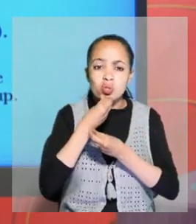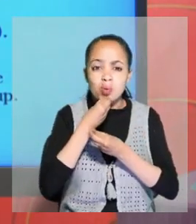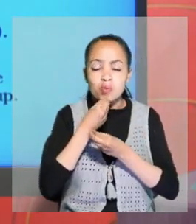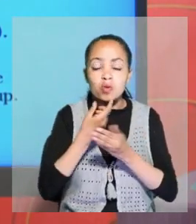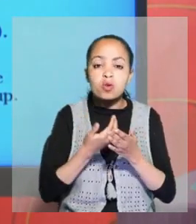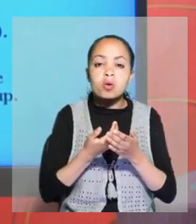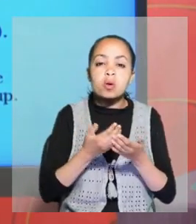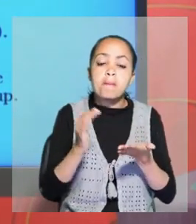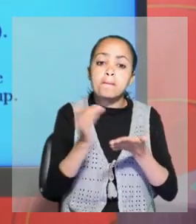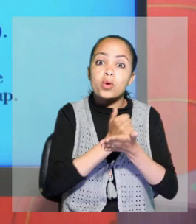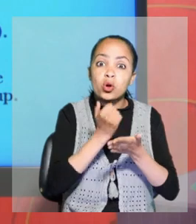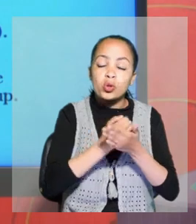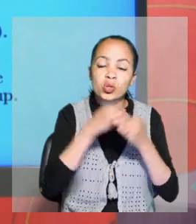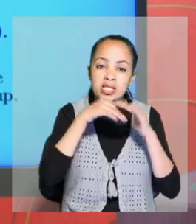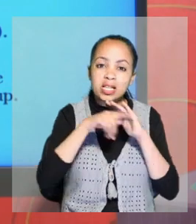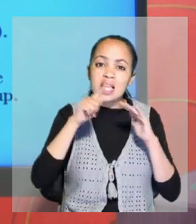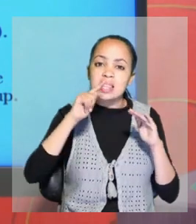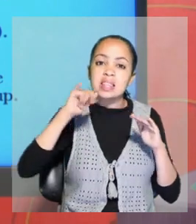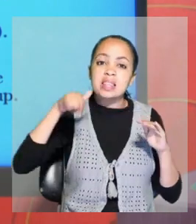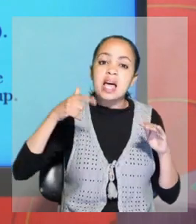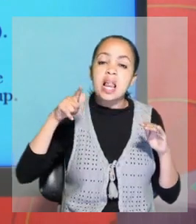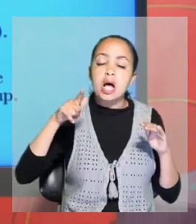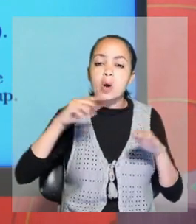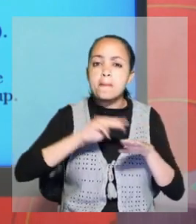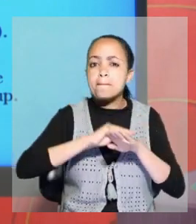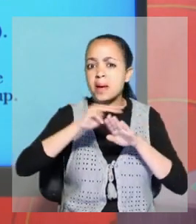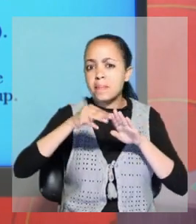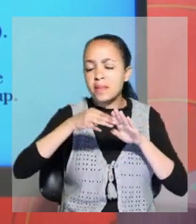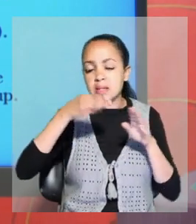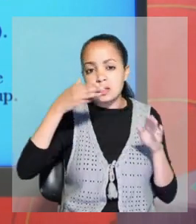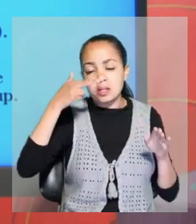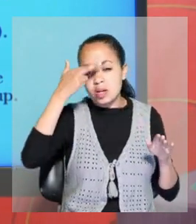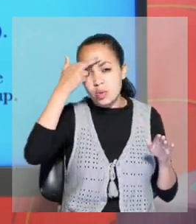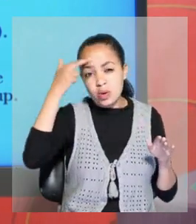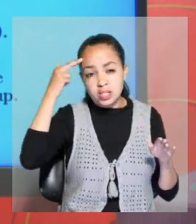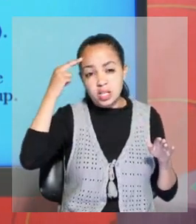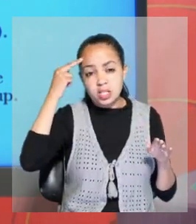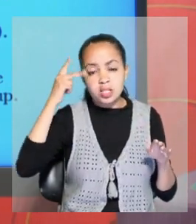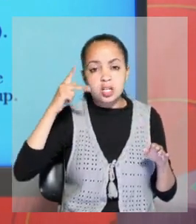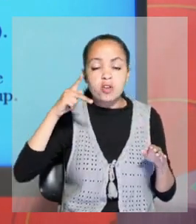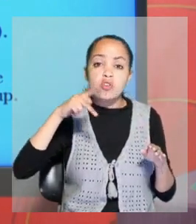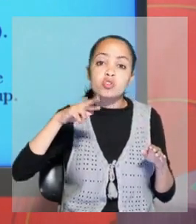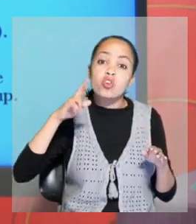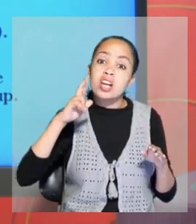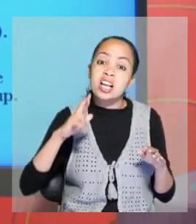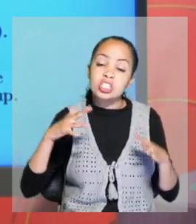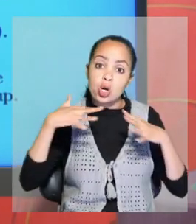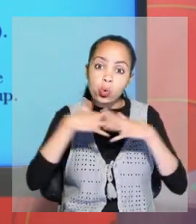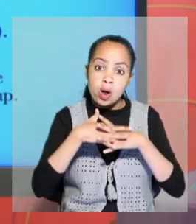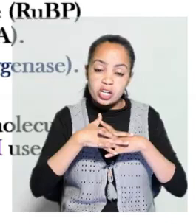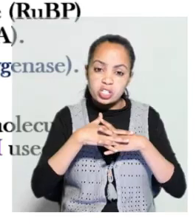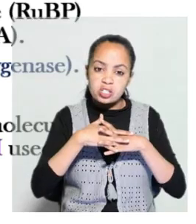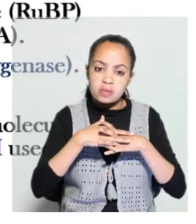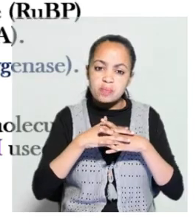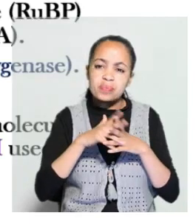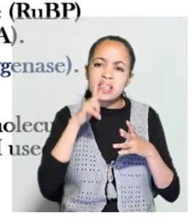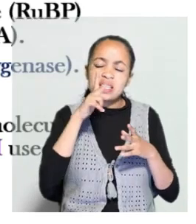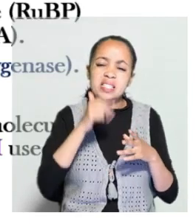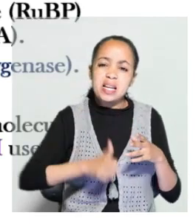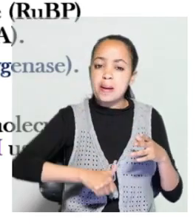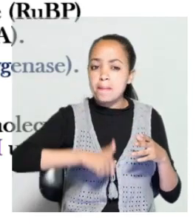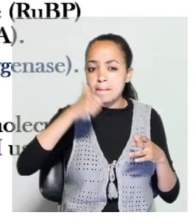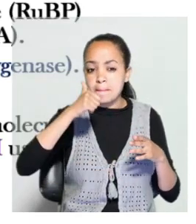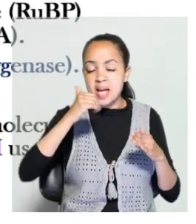is produced in thylakoid membrane as a result of phosphorylation reaction. There is three